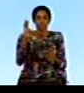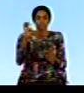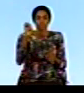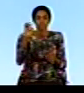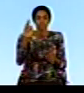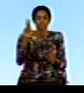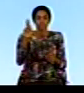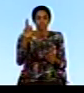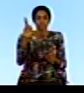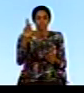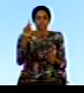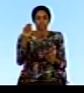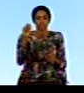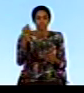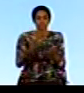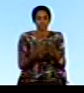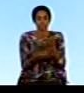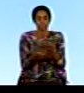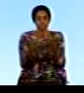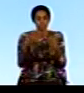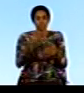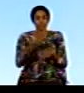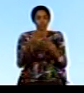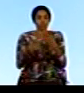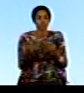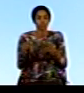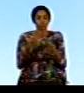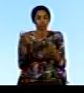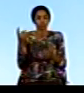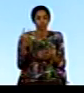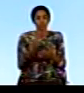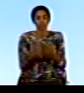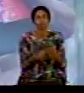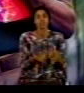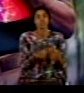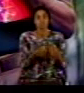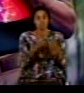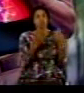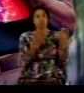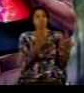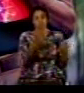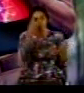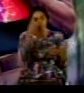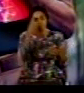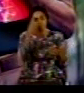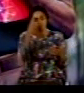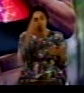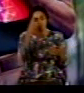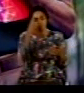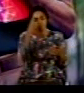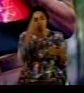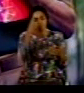on, all I did was to wait for the mention of the name of Jesus.